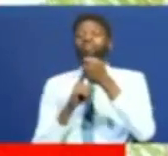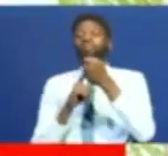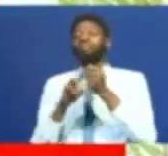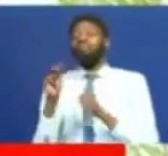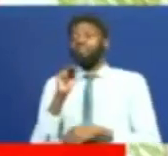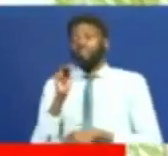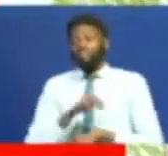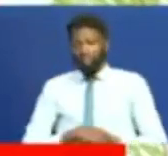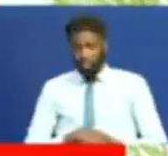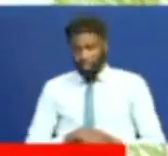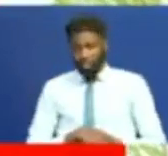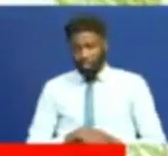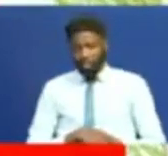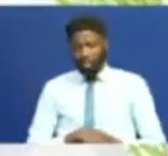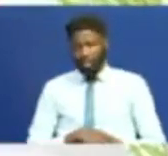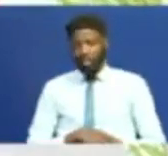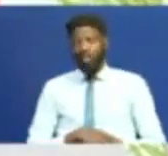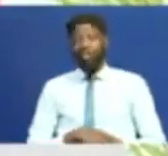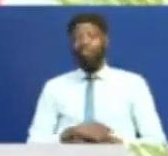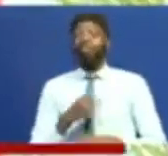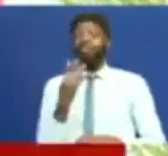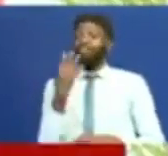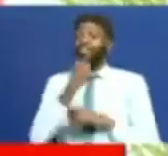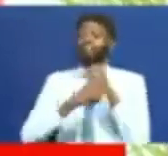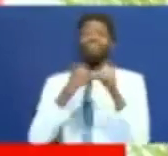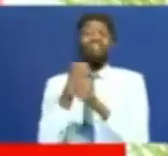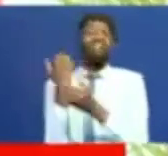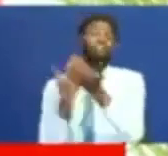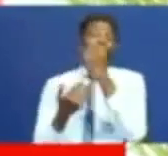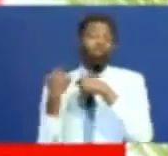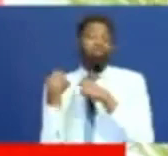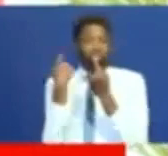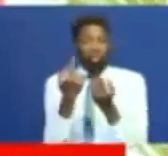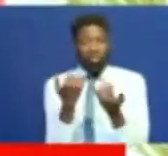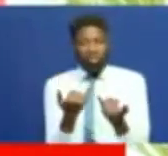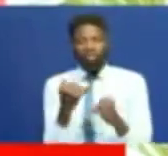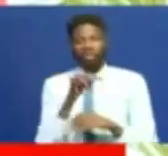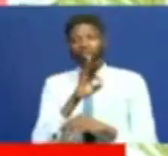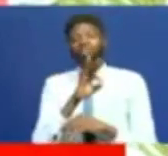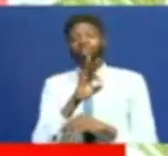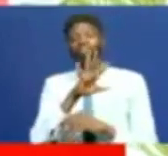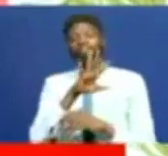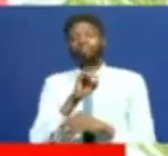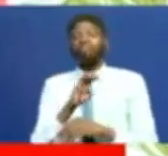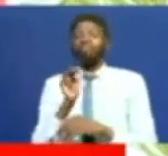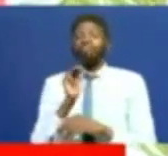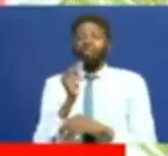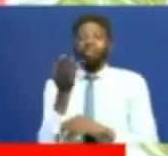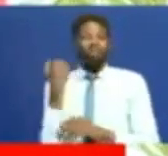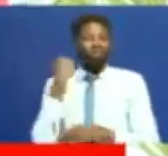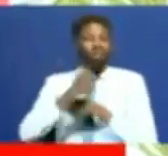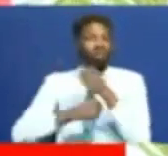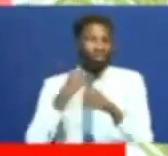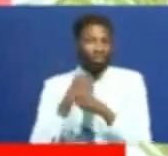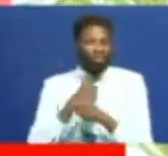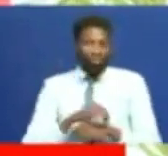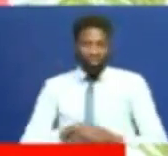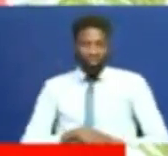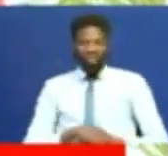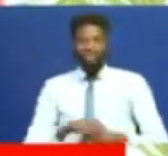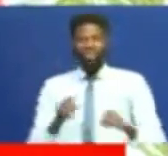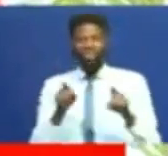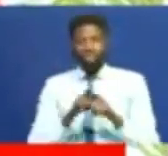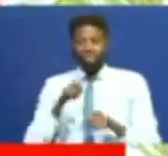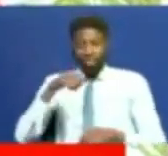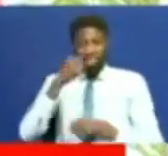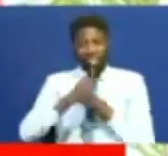ago to 350 million last year and to the early part of